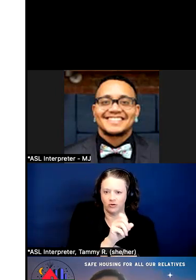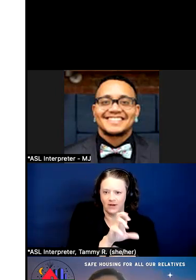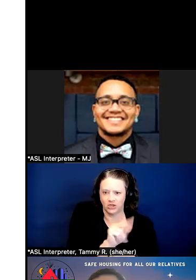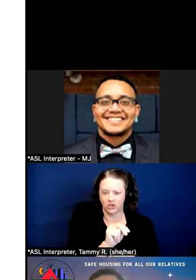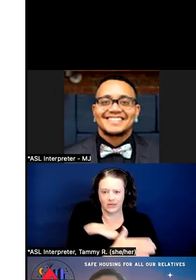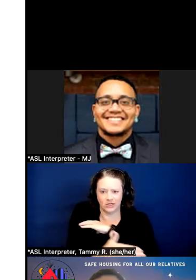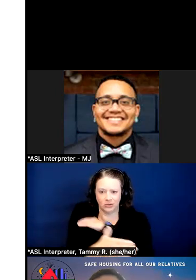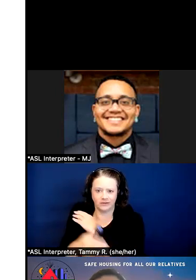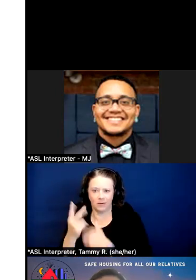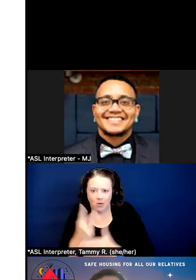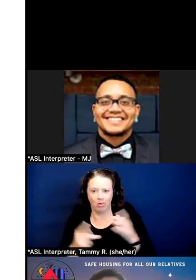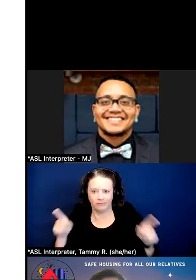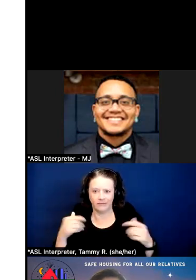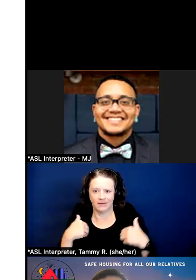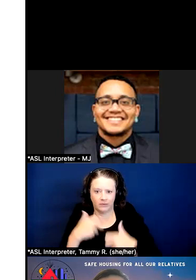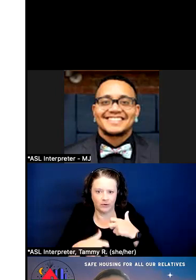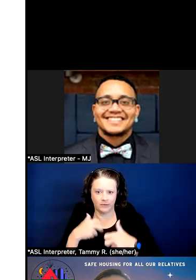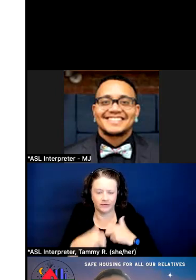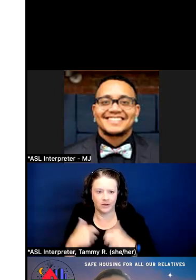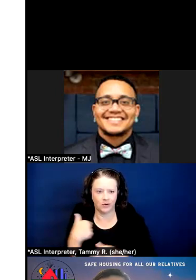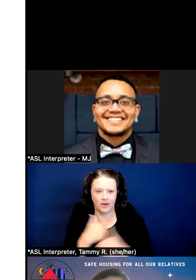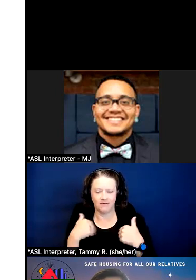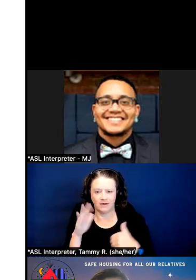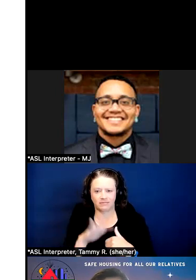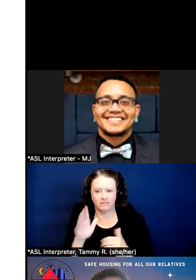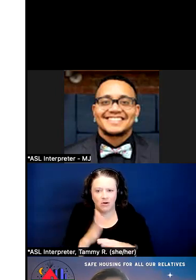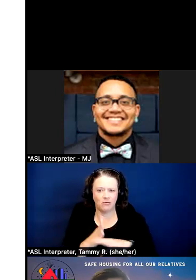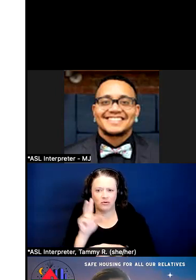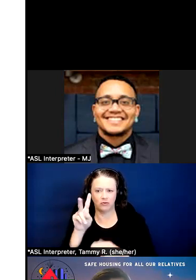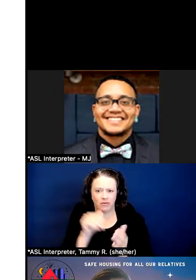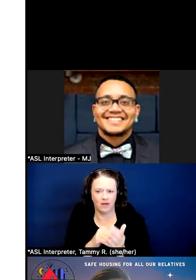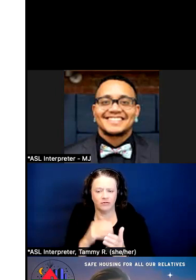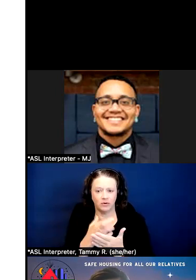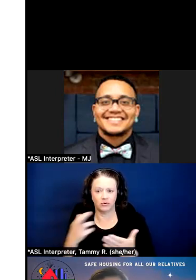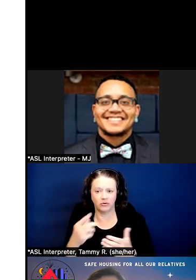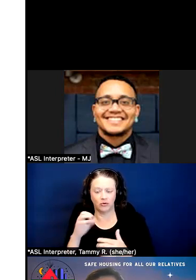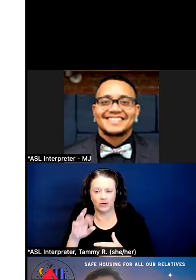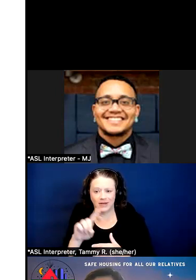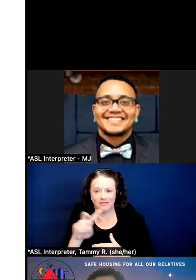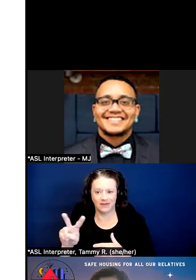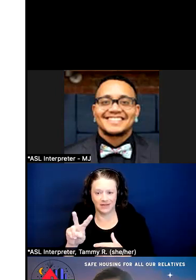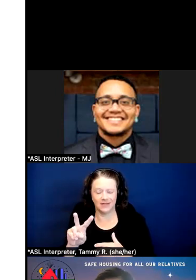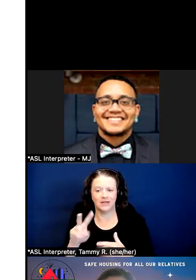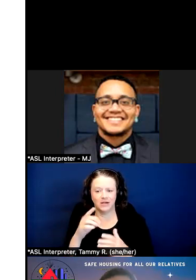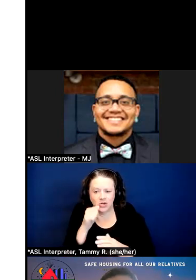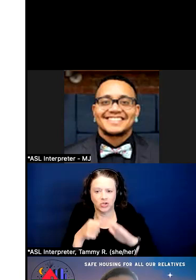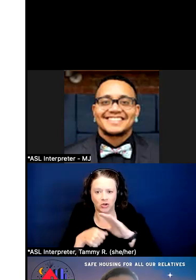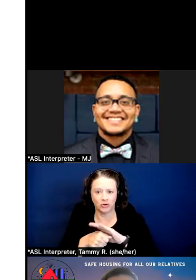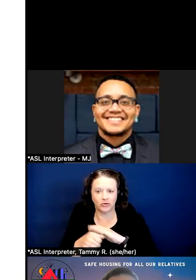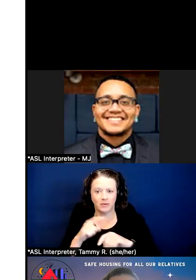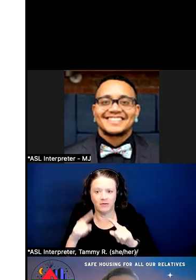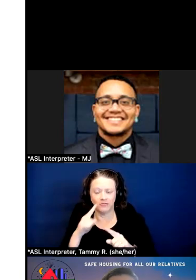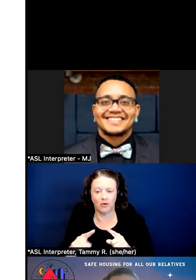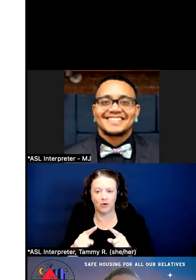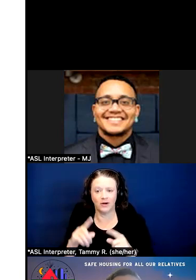that nationally there may be over 2,000 resources or DV shelters, but for Native people wanting to access a